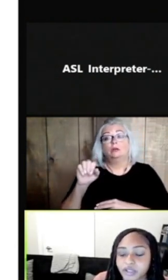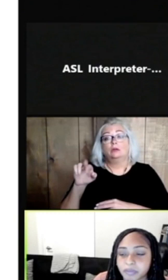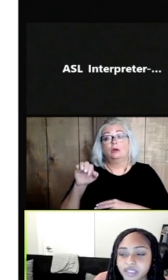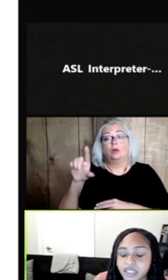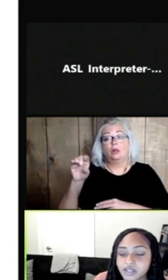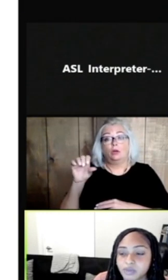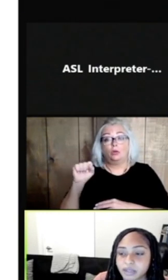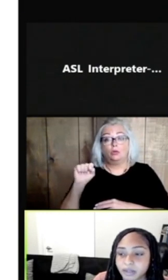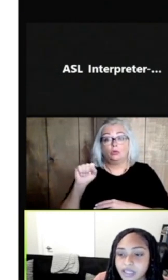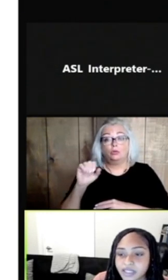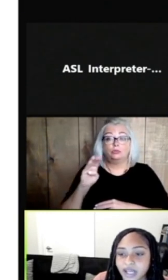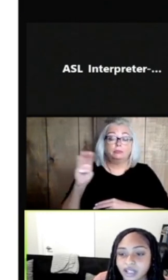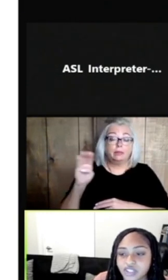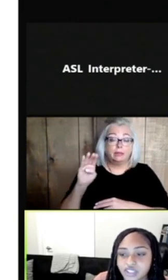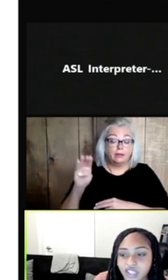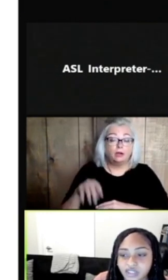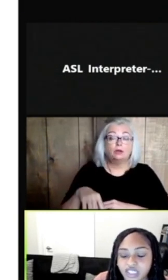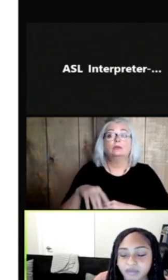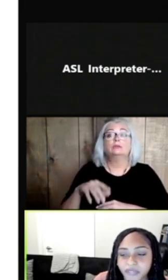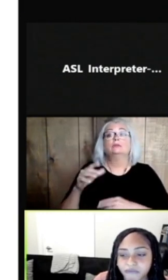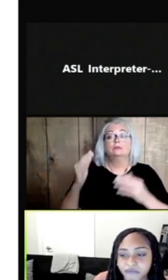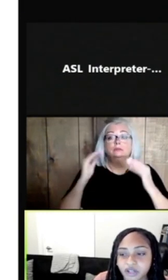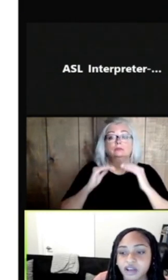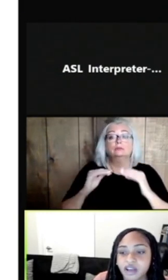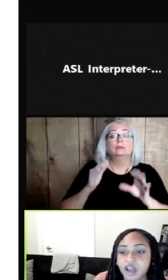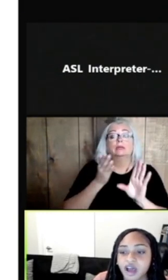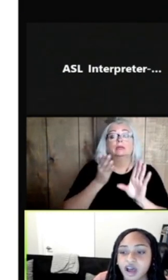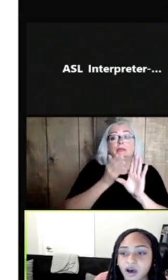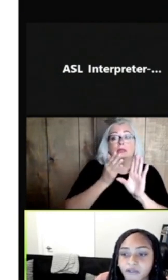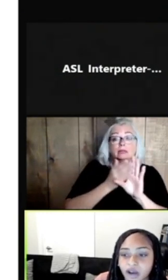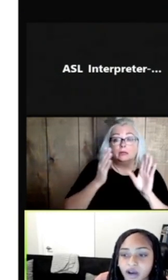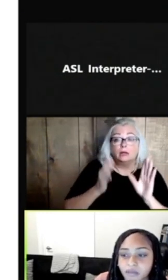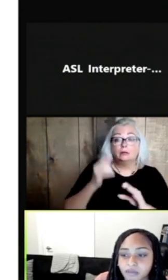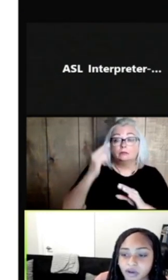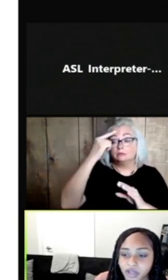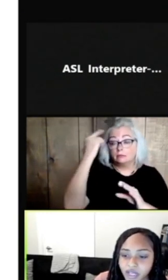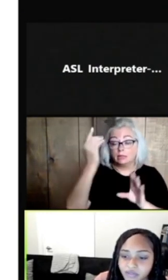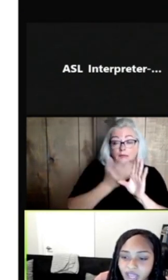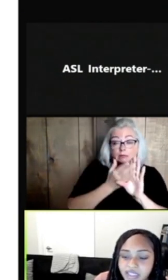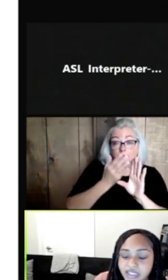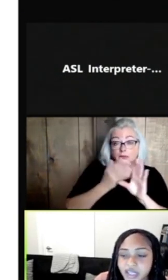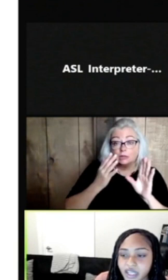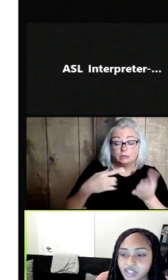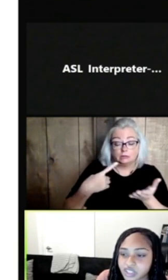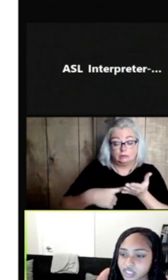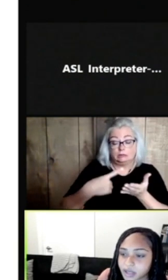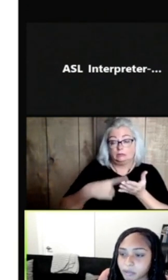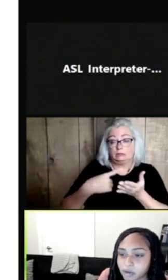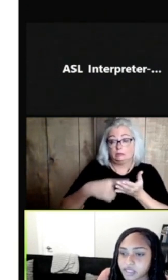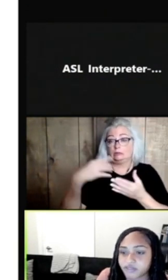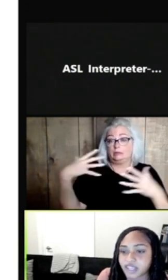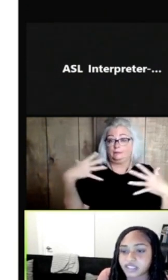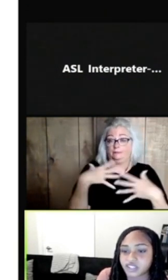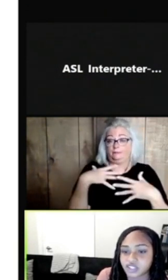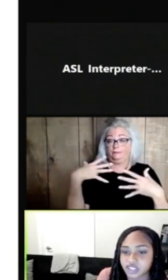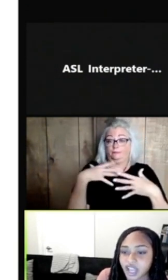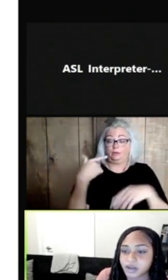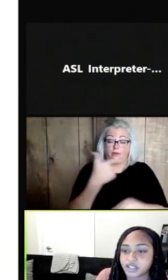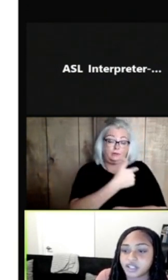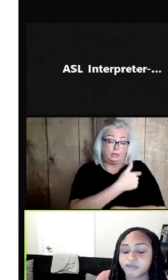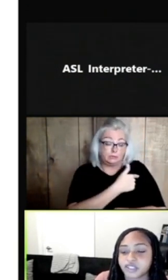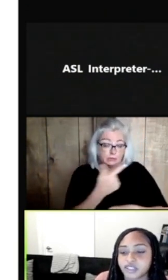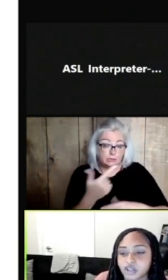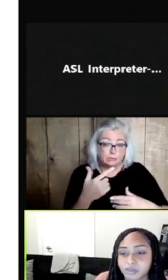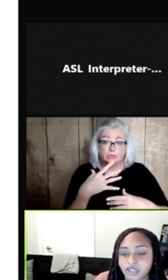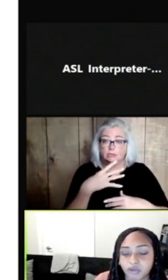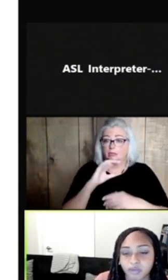Dr. Bridget Petit, who is a Black psychologist that talks about the fear of getting vaccinated and just the importance of vaccinations and how